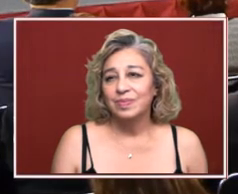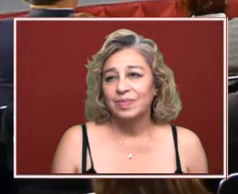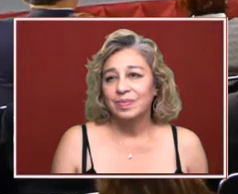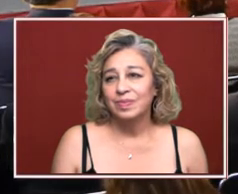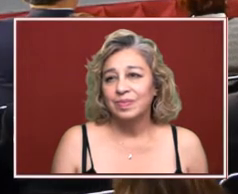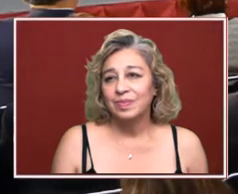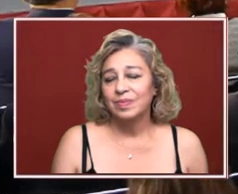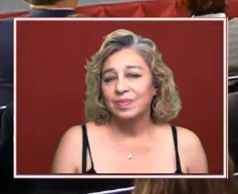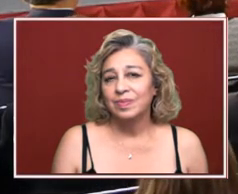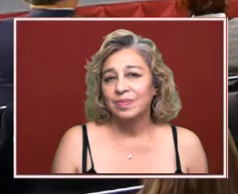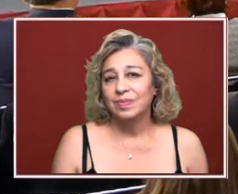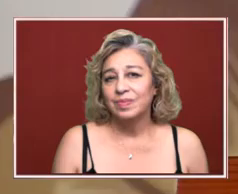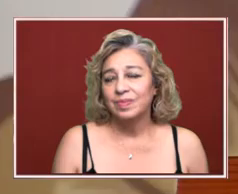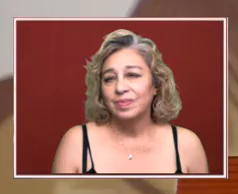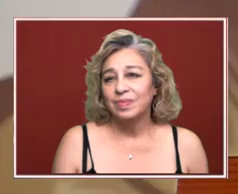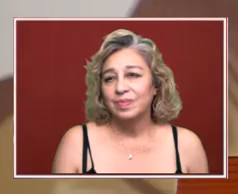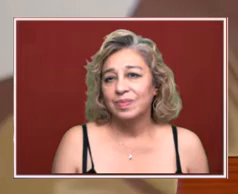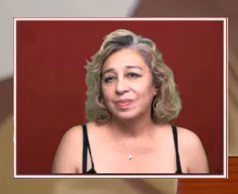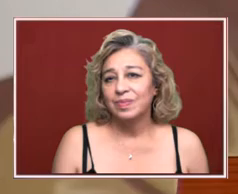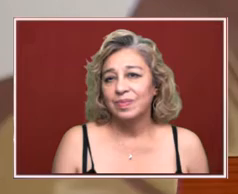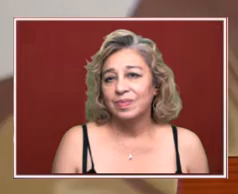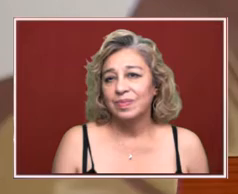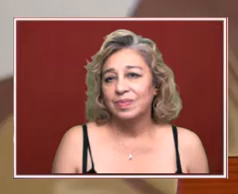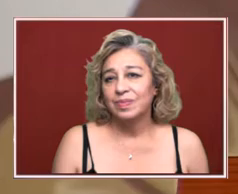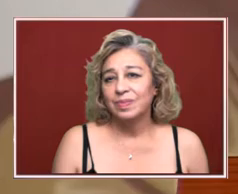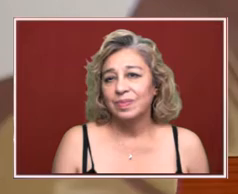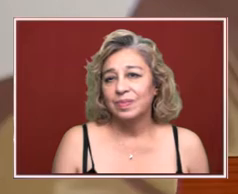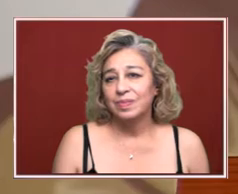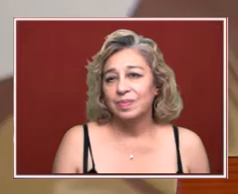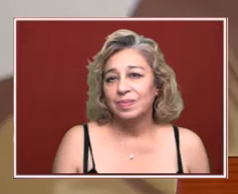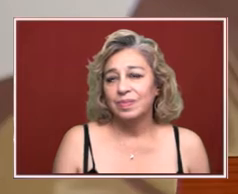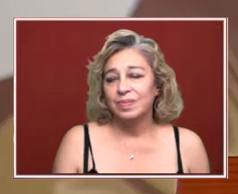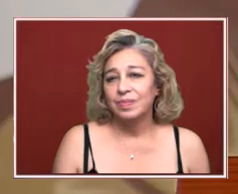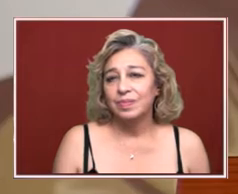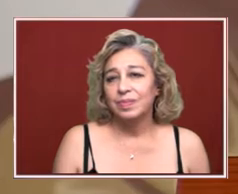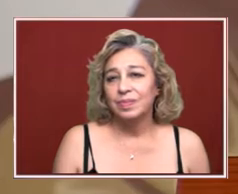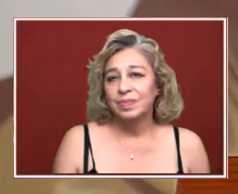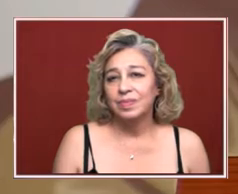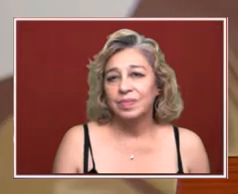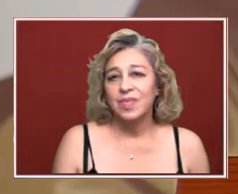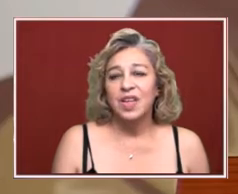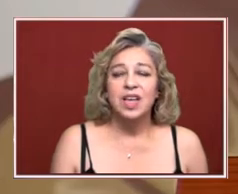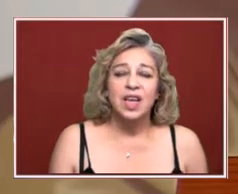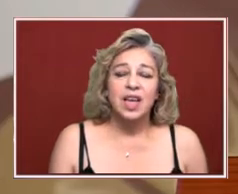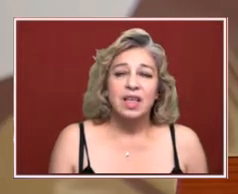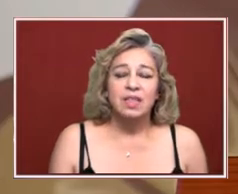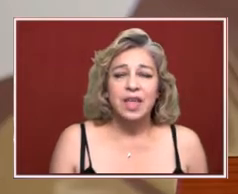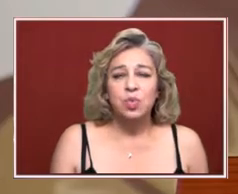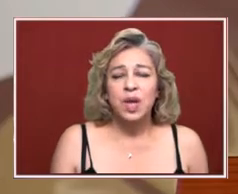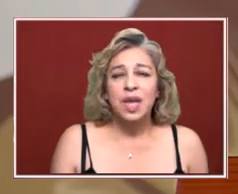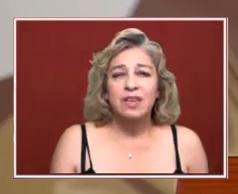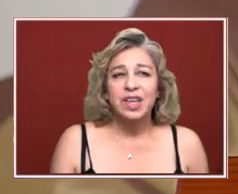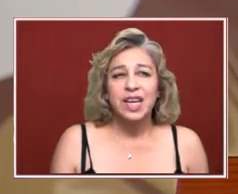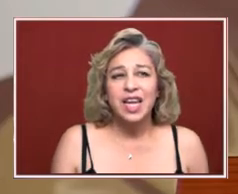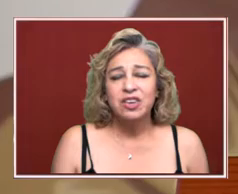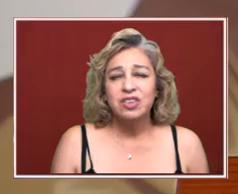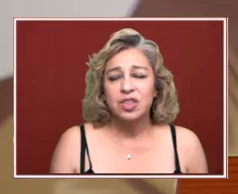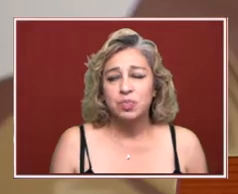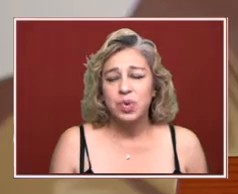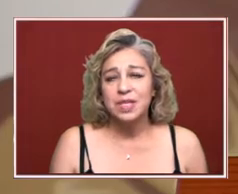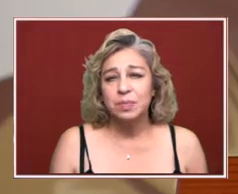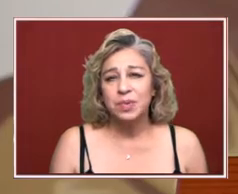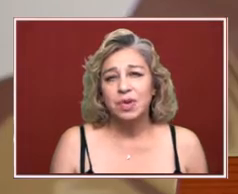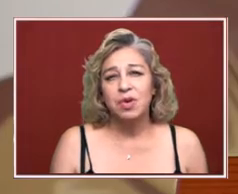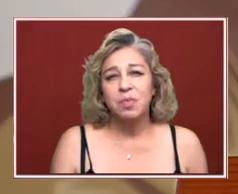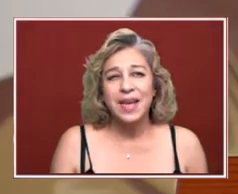el principio o las bases de política exterior. That we have adhered to